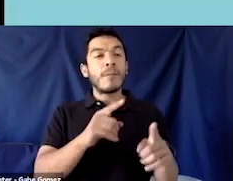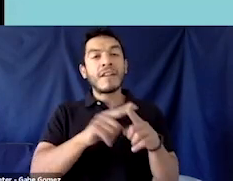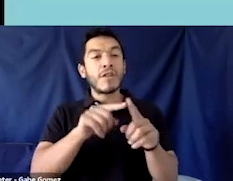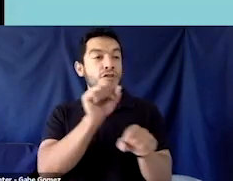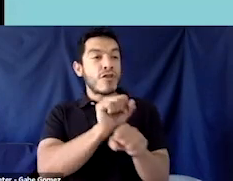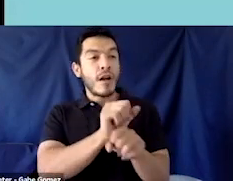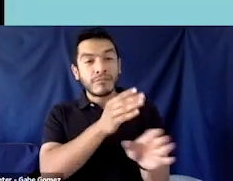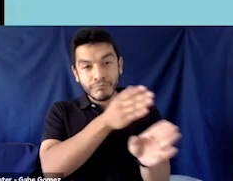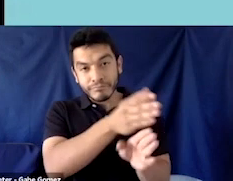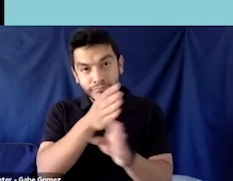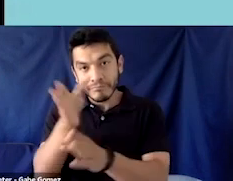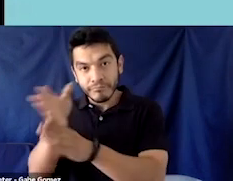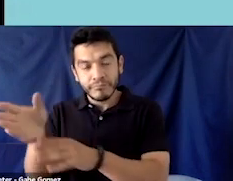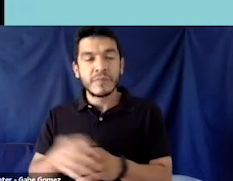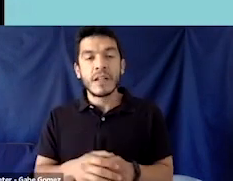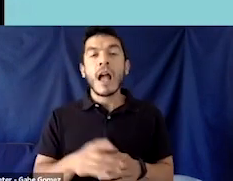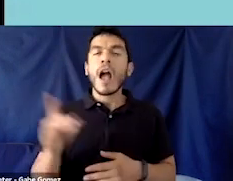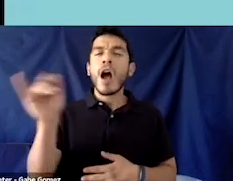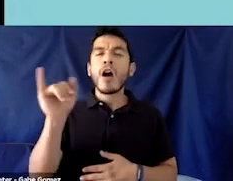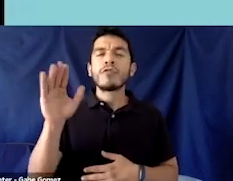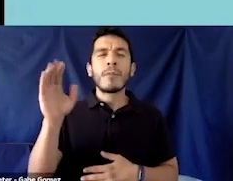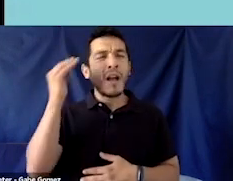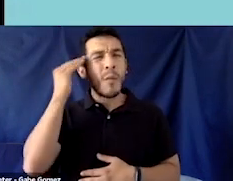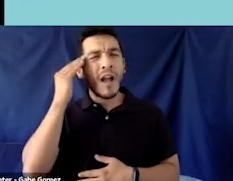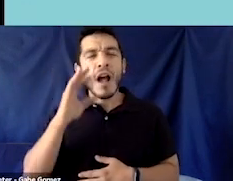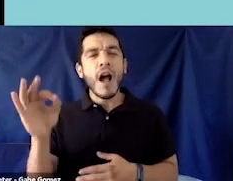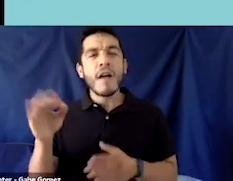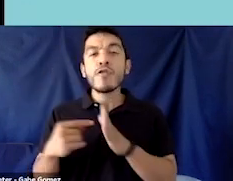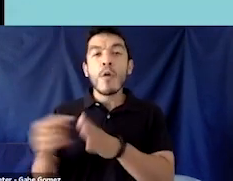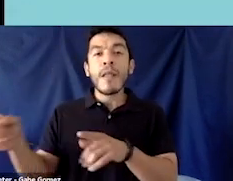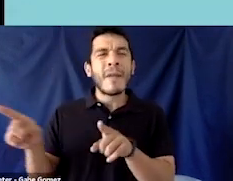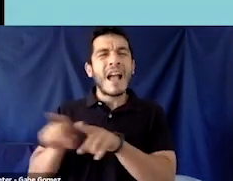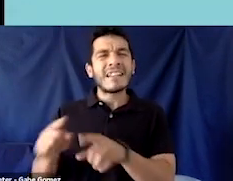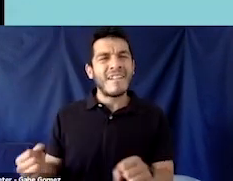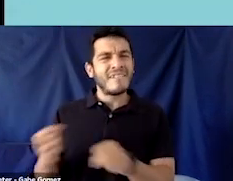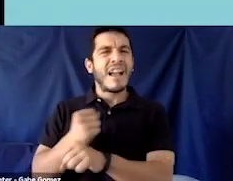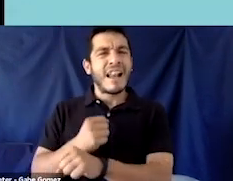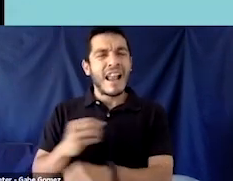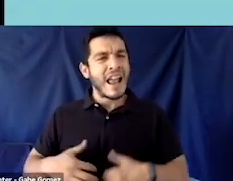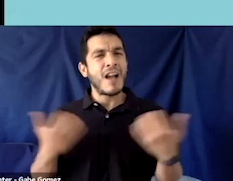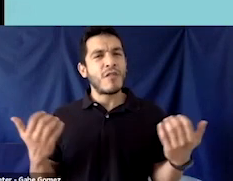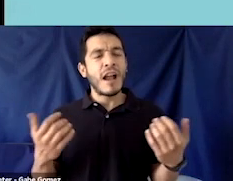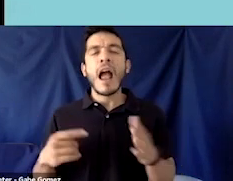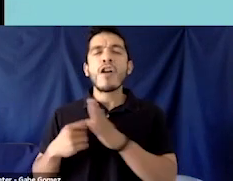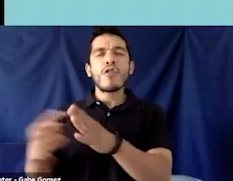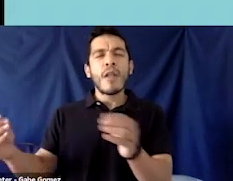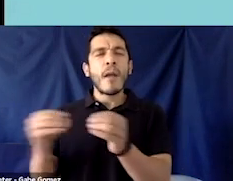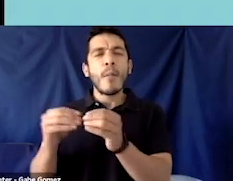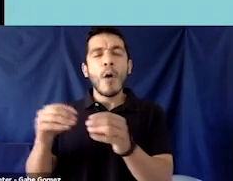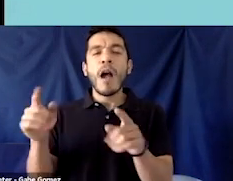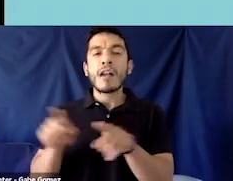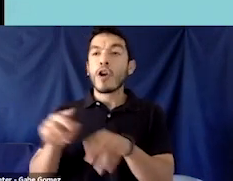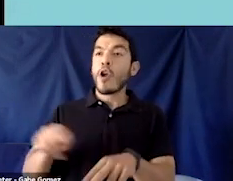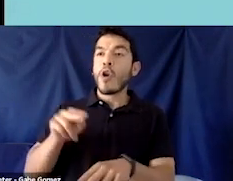be cautious about writing Black girls and women as violent characters, and depict them more in romantic relationships